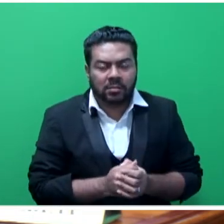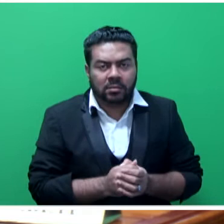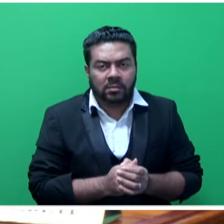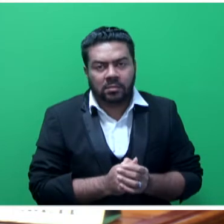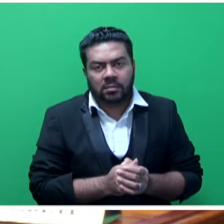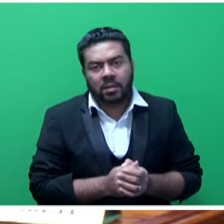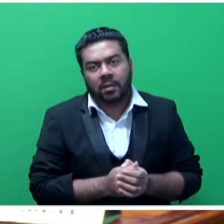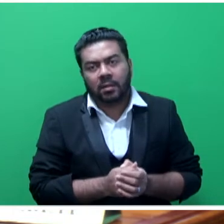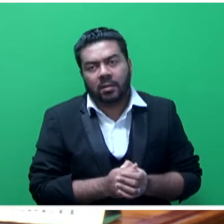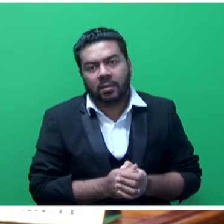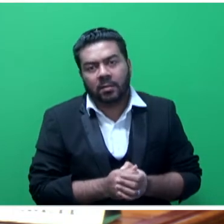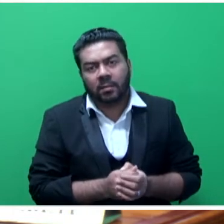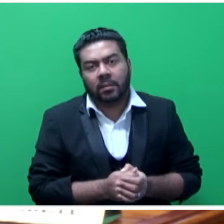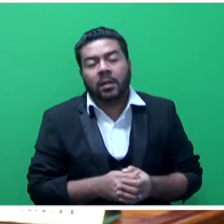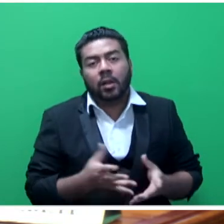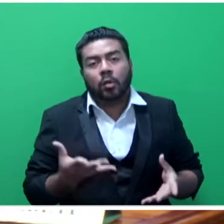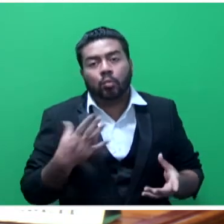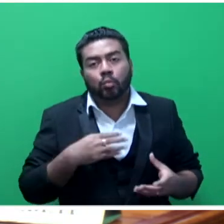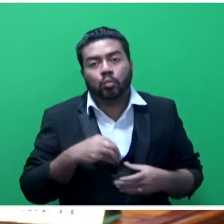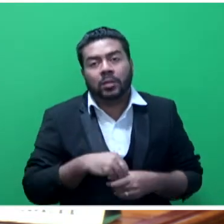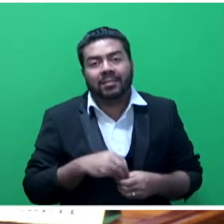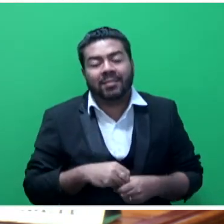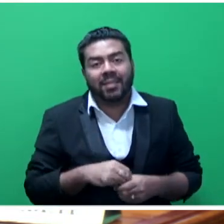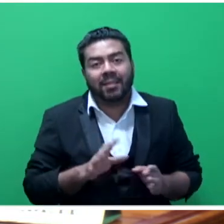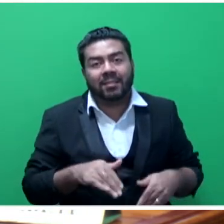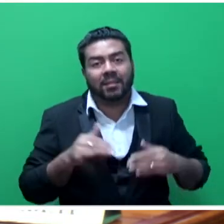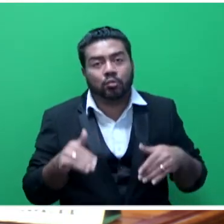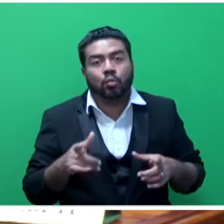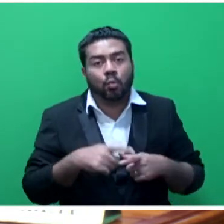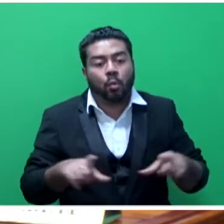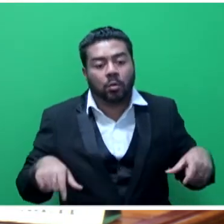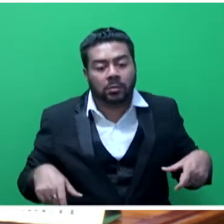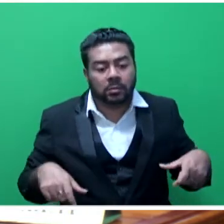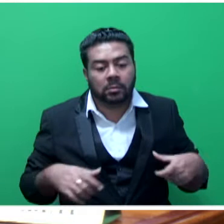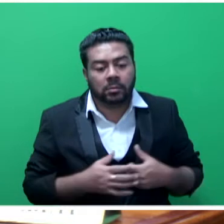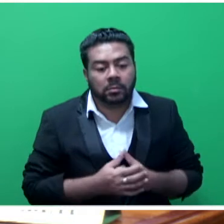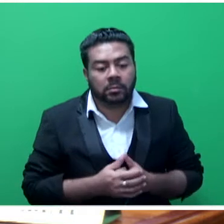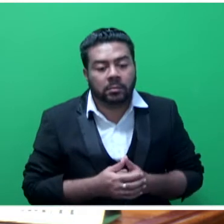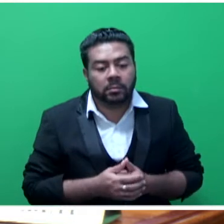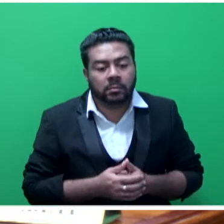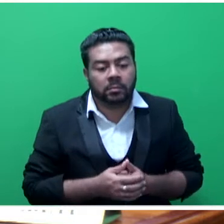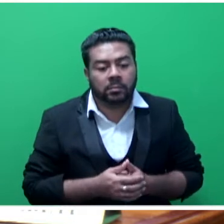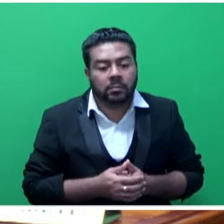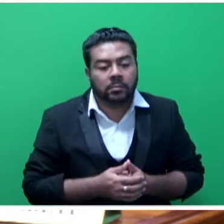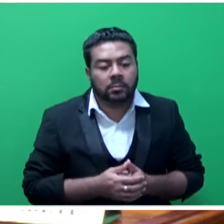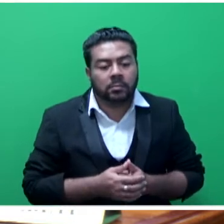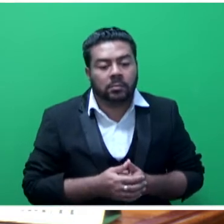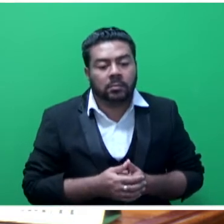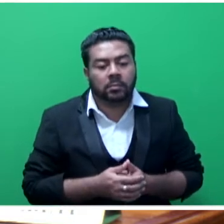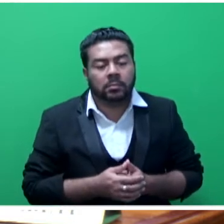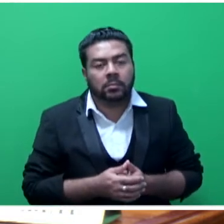including attendance to some of the court cases, and conducting community